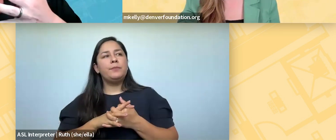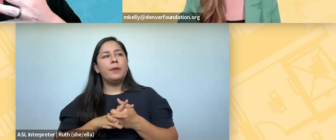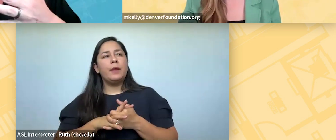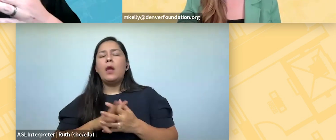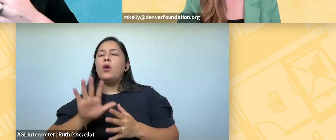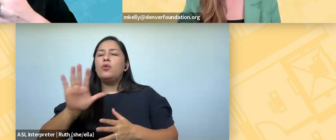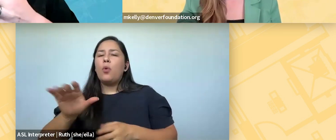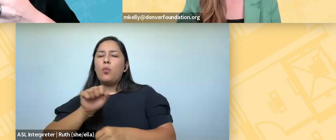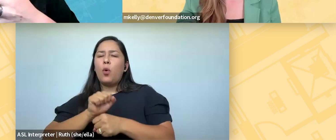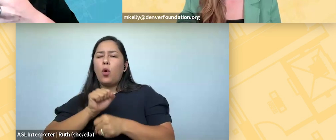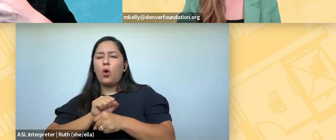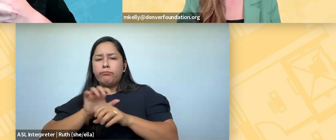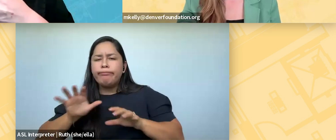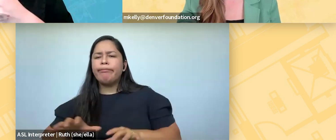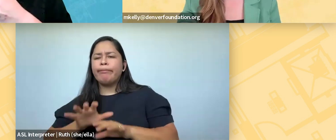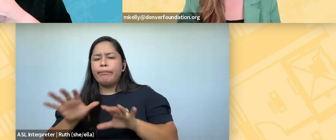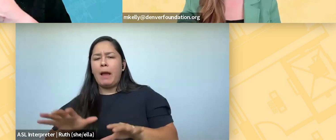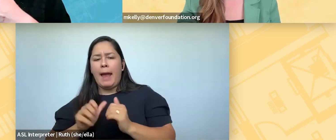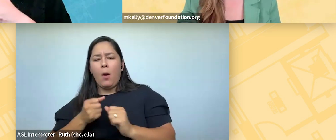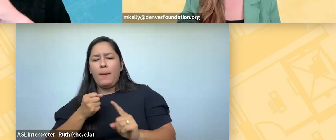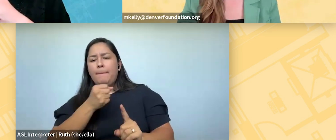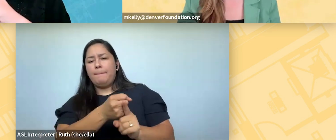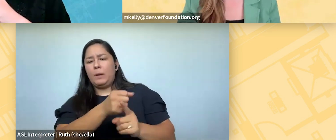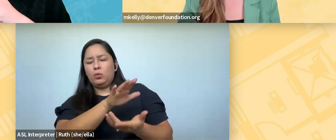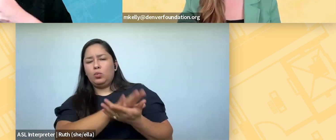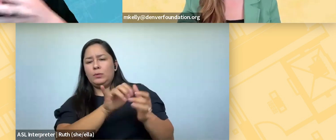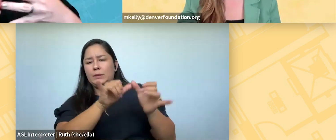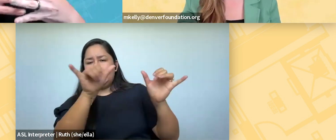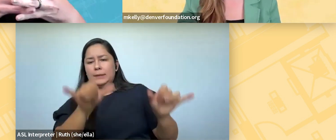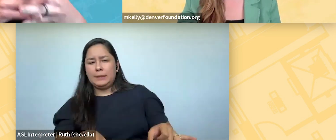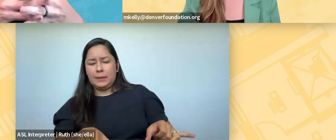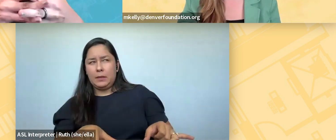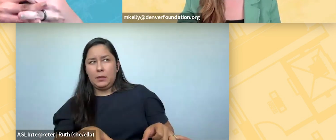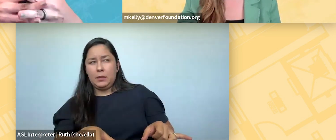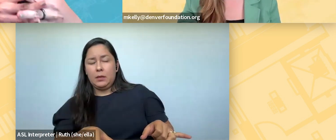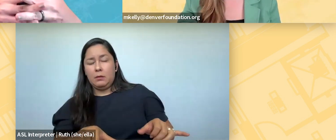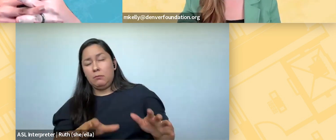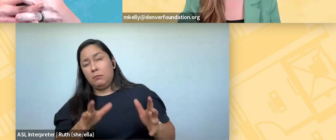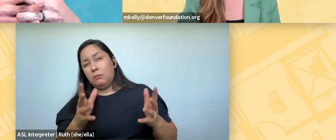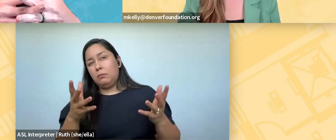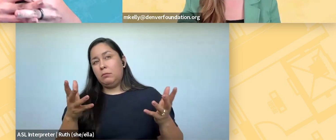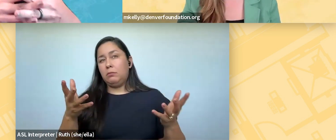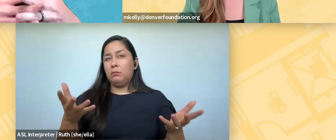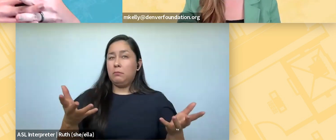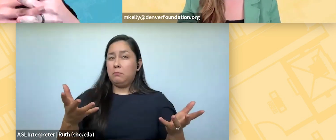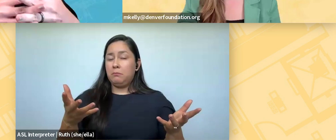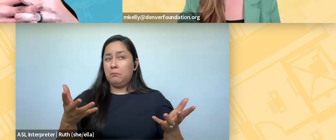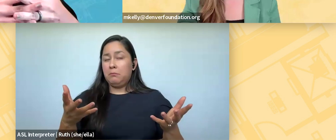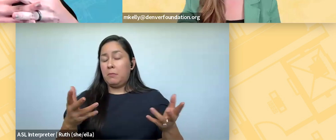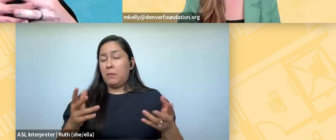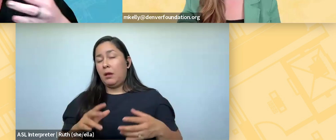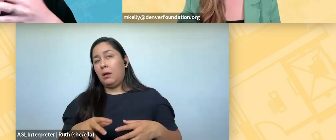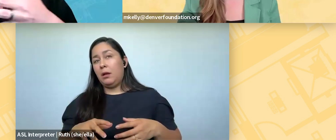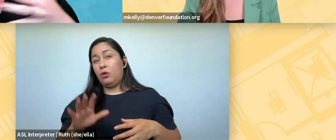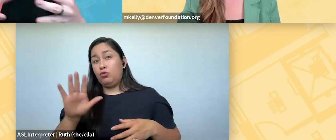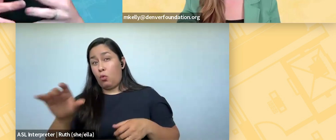work. So if you think about whether school systems are being supplemented by your work or whether the systems themselves are being transformed by